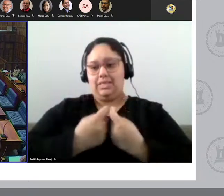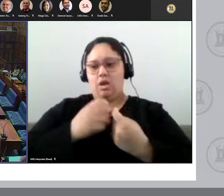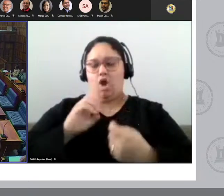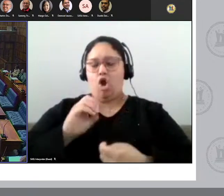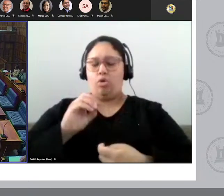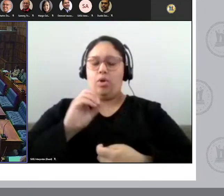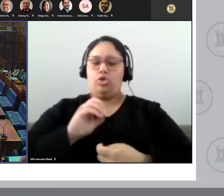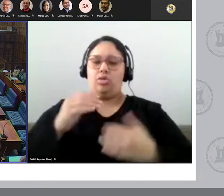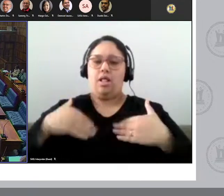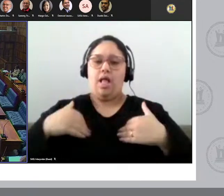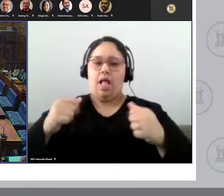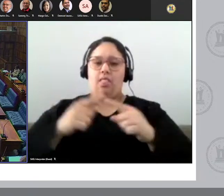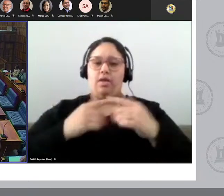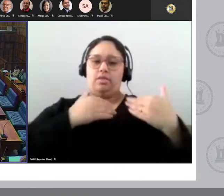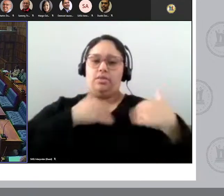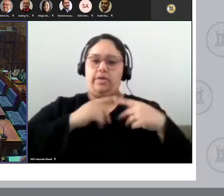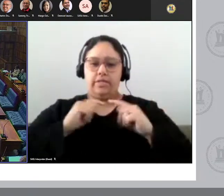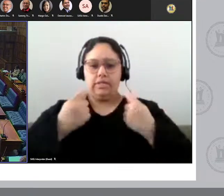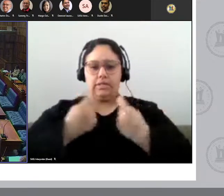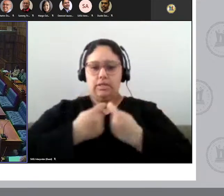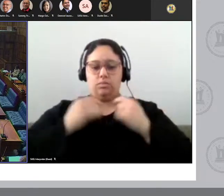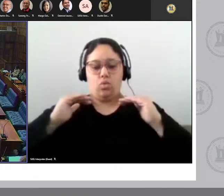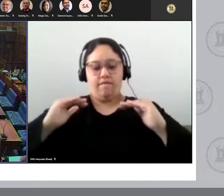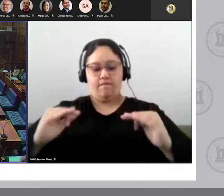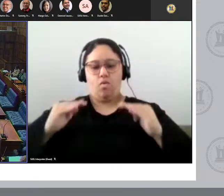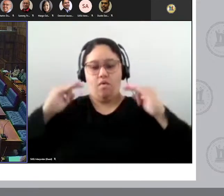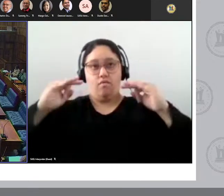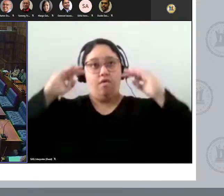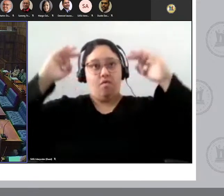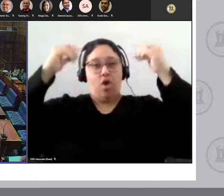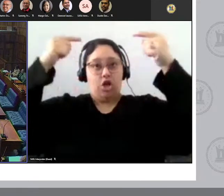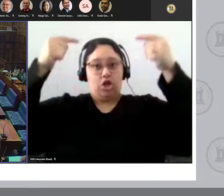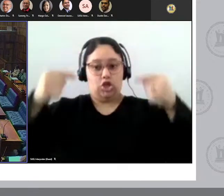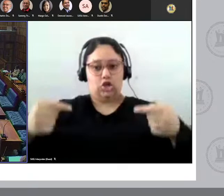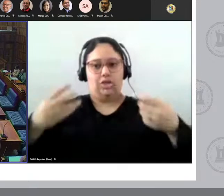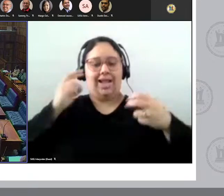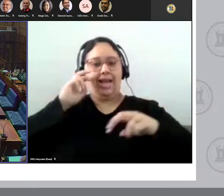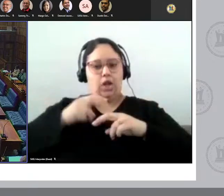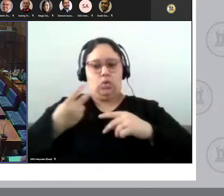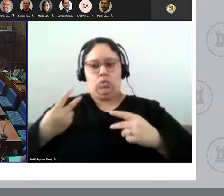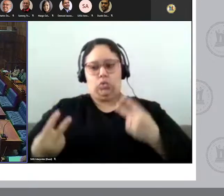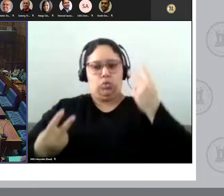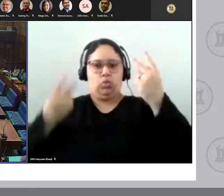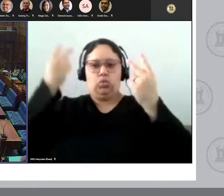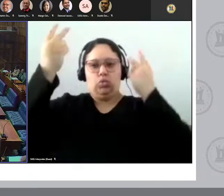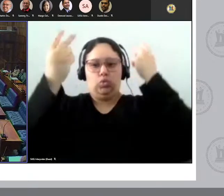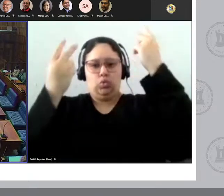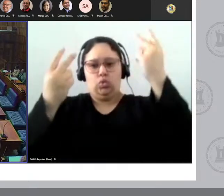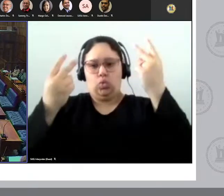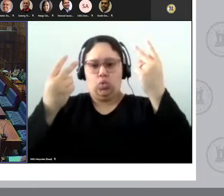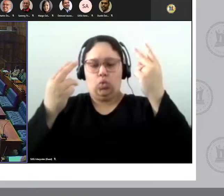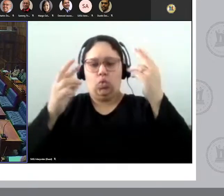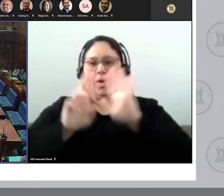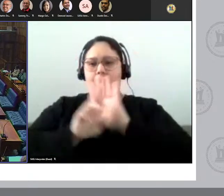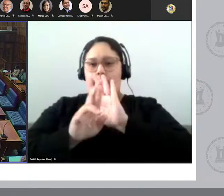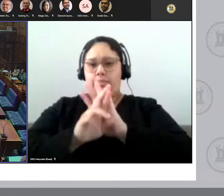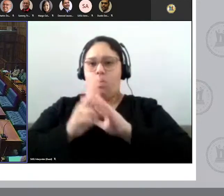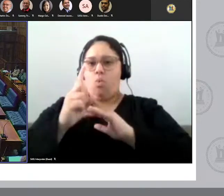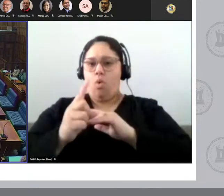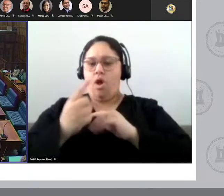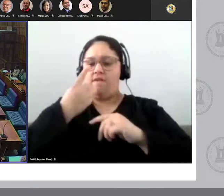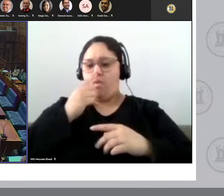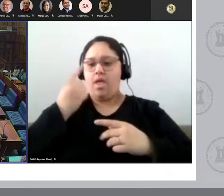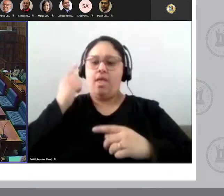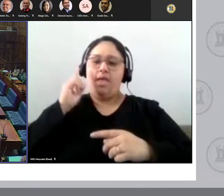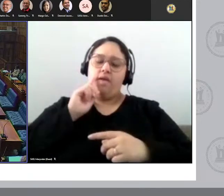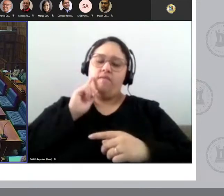each floor, you would, what the Act requires a minimum of 2 occupational health and safety reps, 1 for every 50 employees